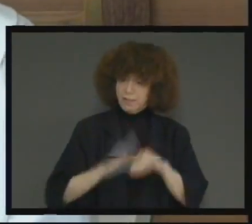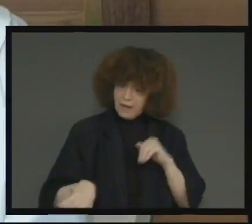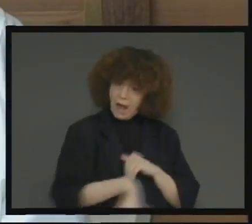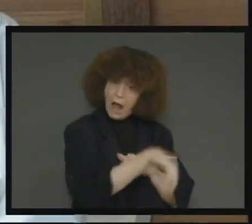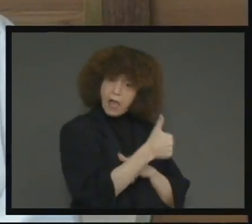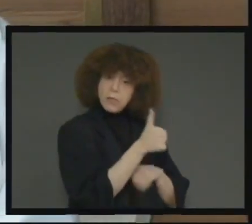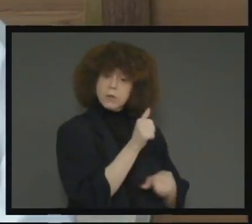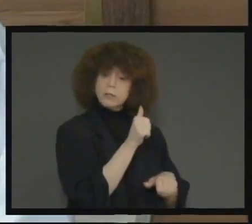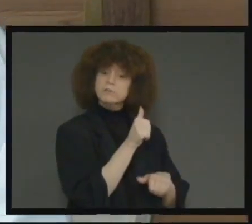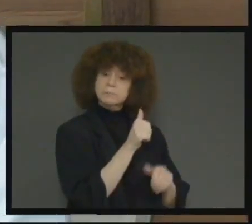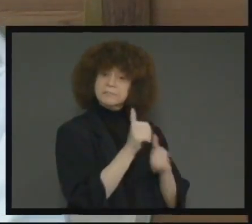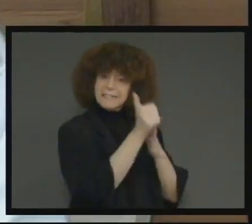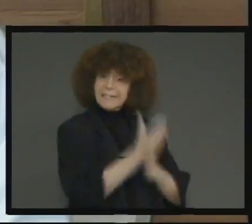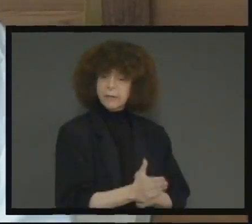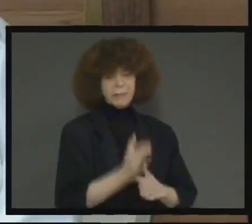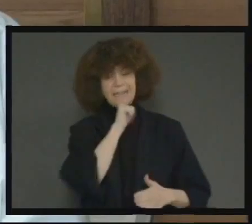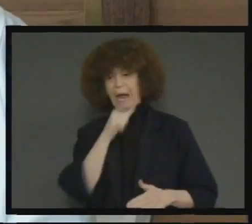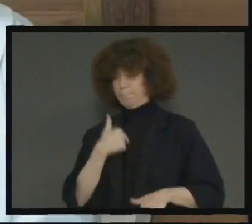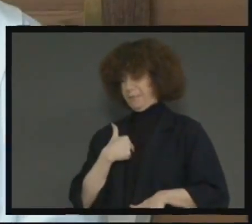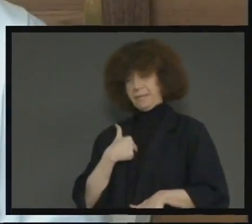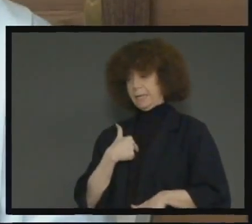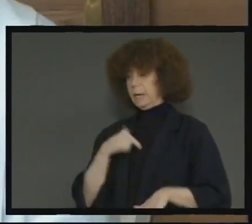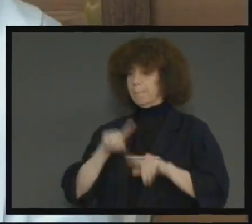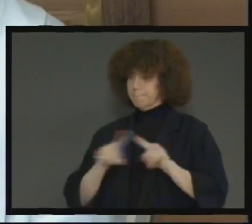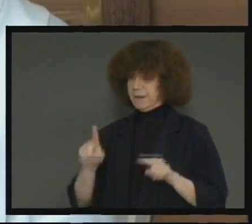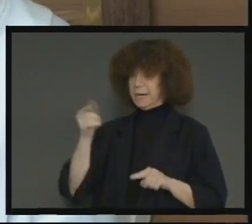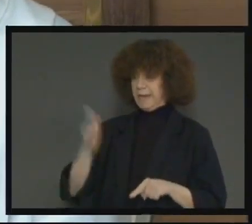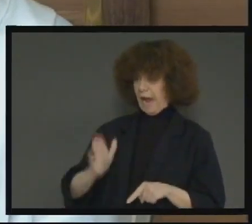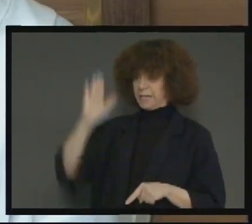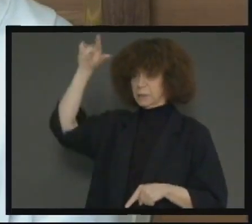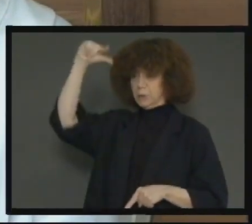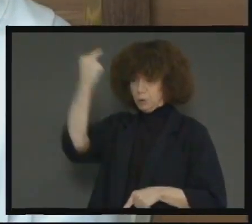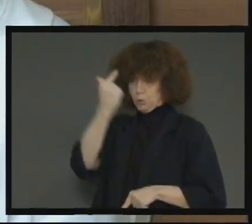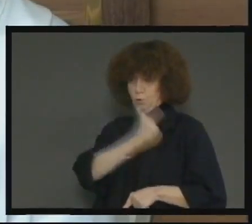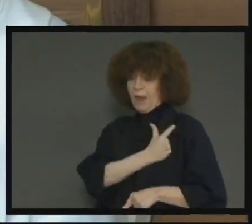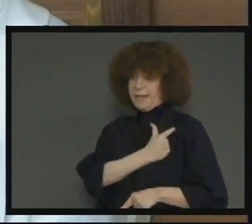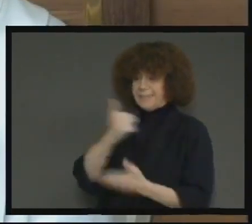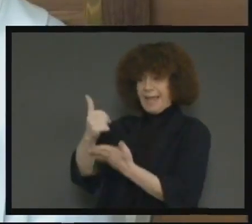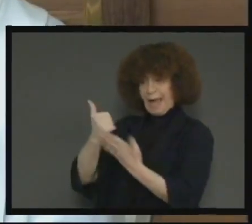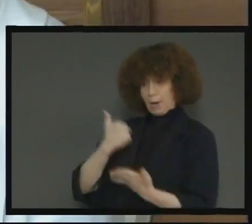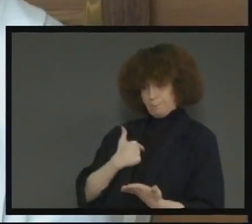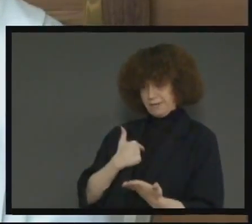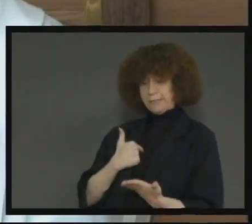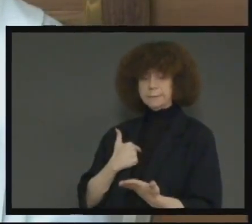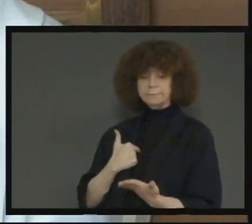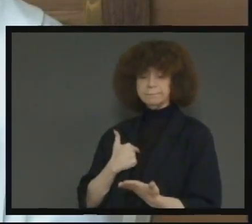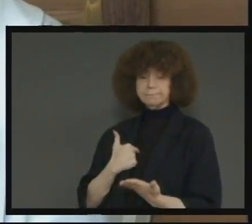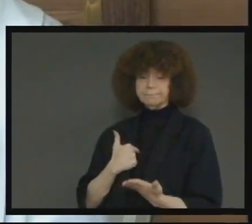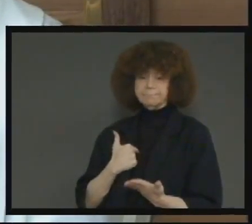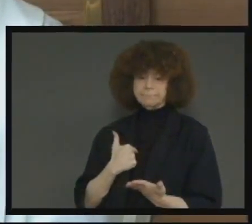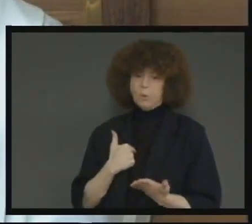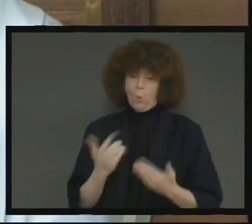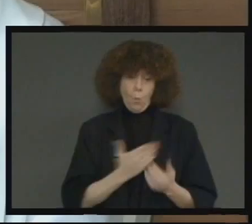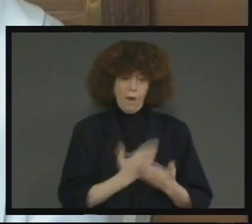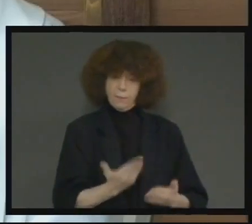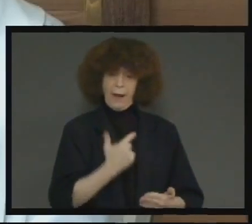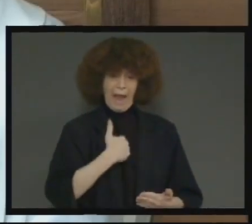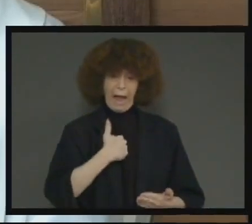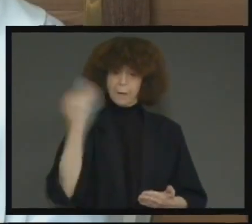not depart from the tent. Moses said to the Lord, "See, you say to me, 'Bring up this